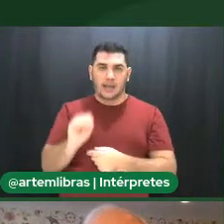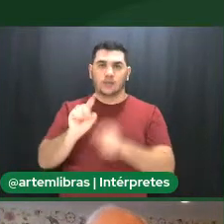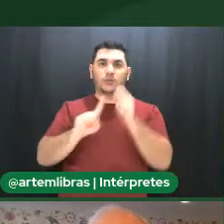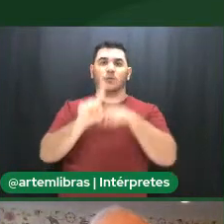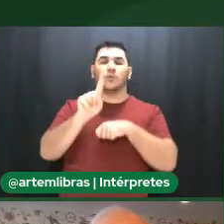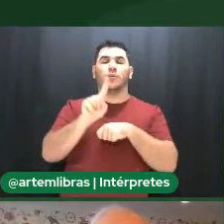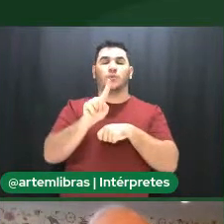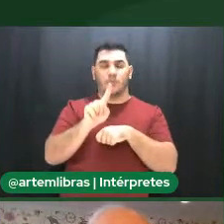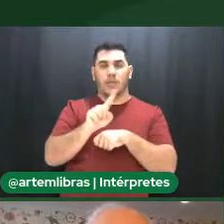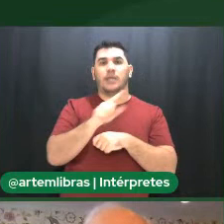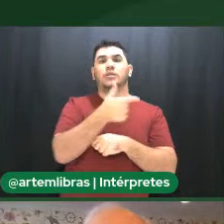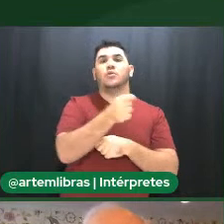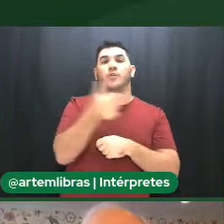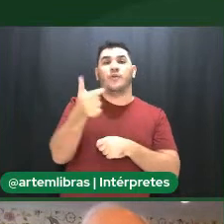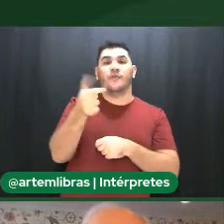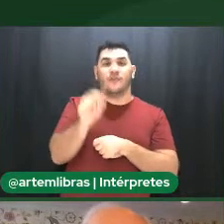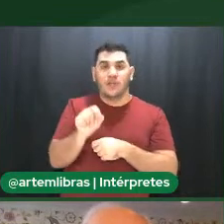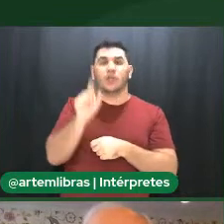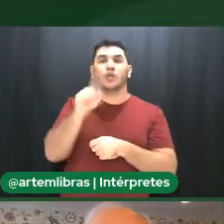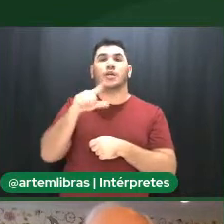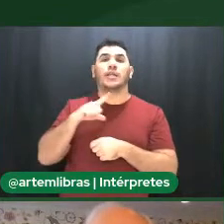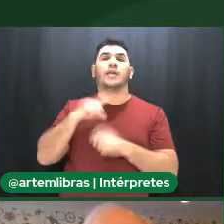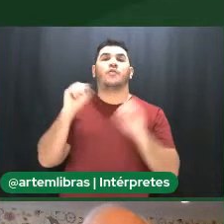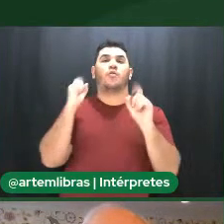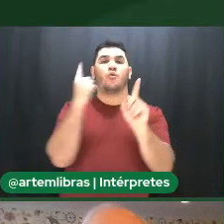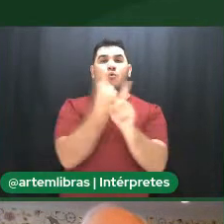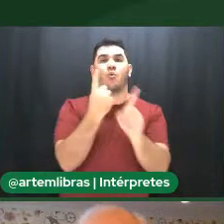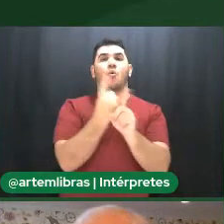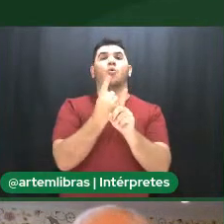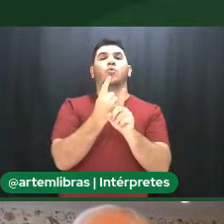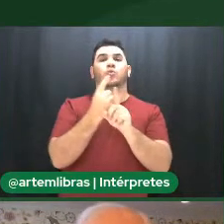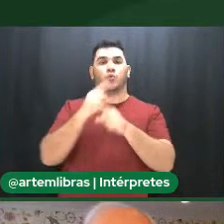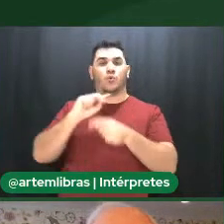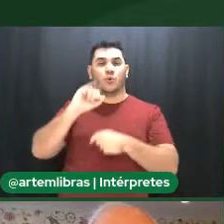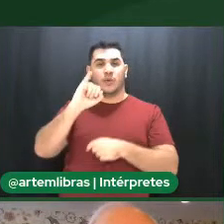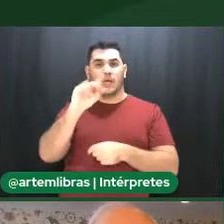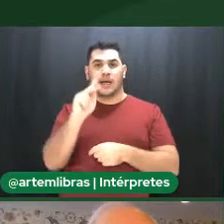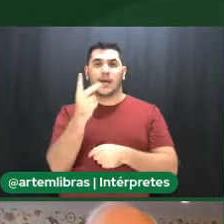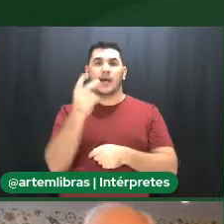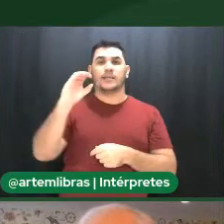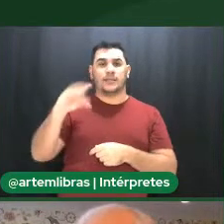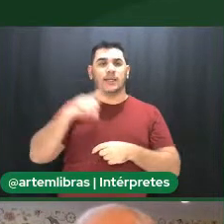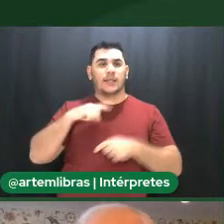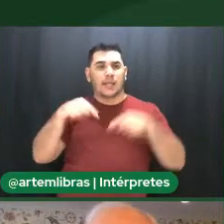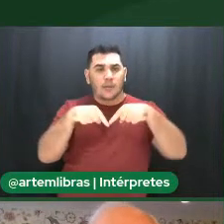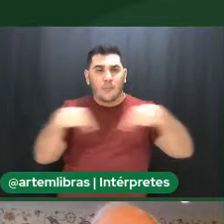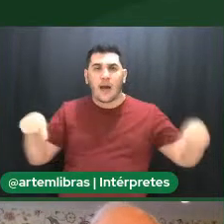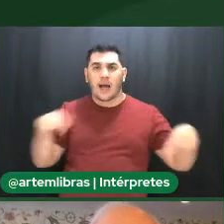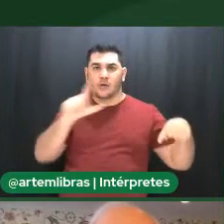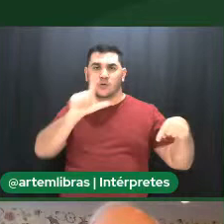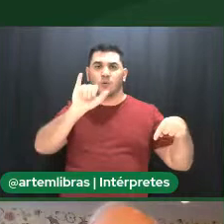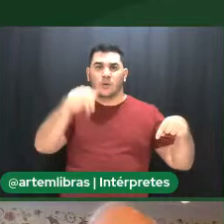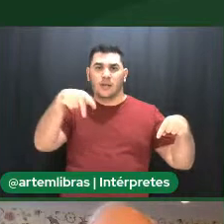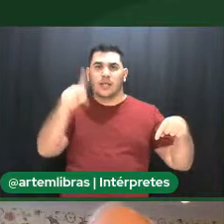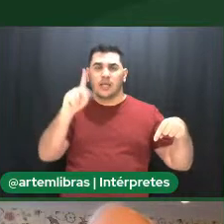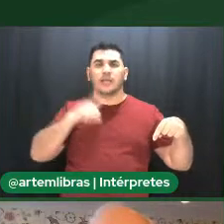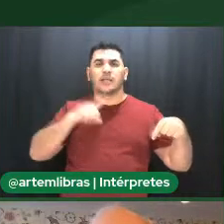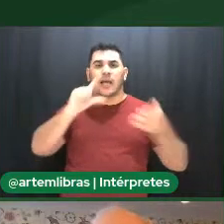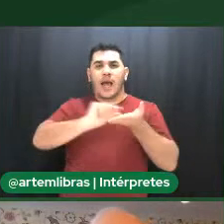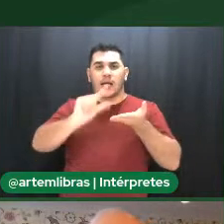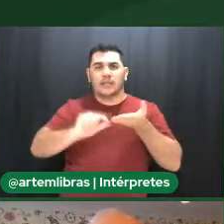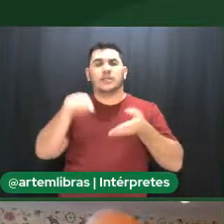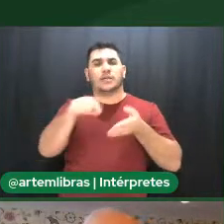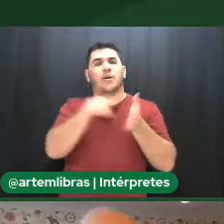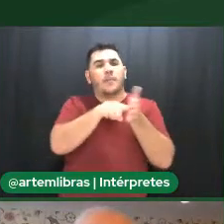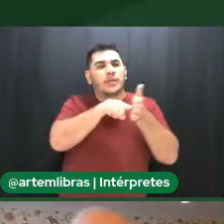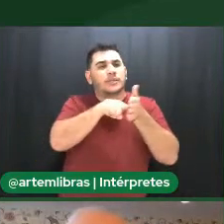can take a look at the argument, which I think has a strong foundation. And the way I'd like to present it to you